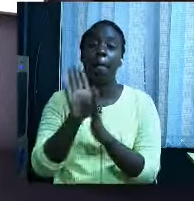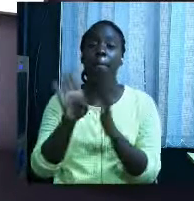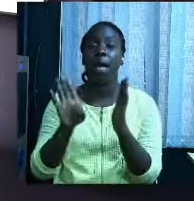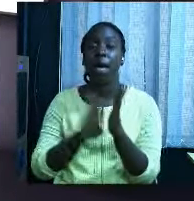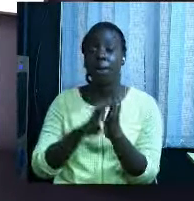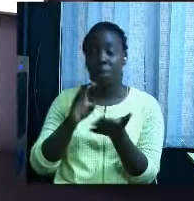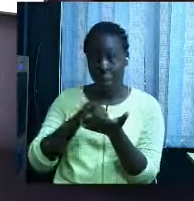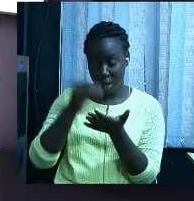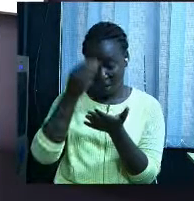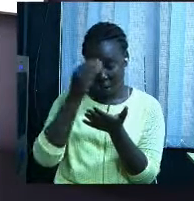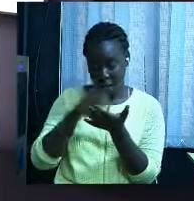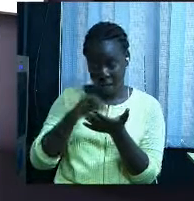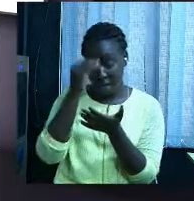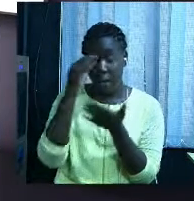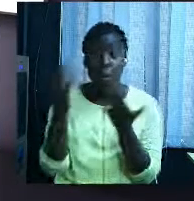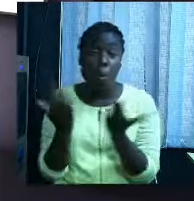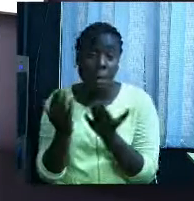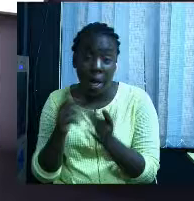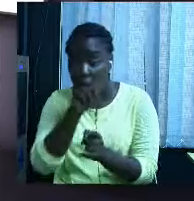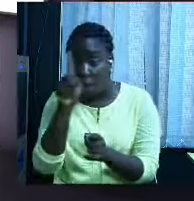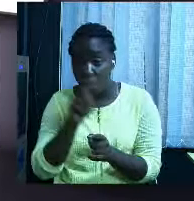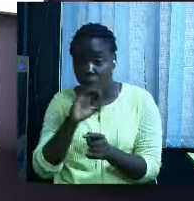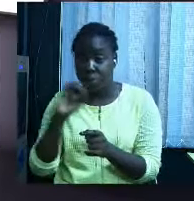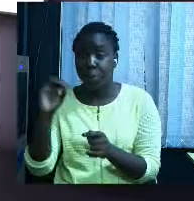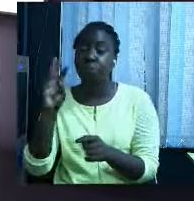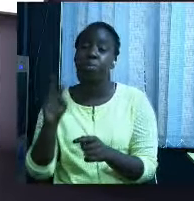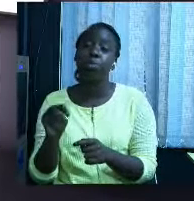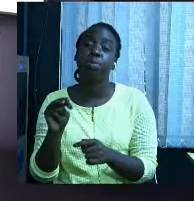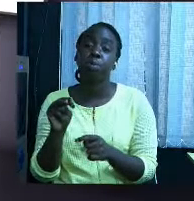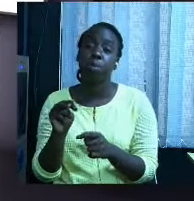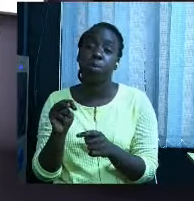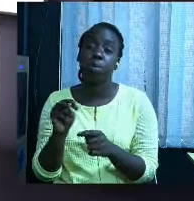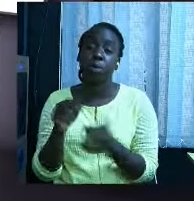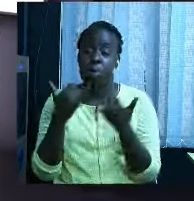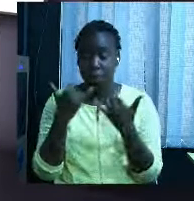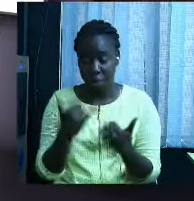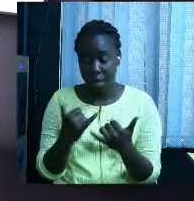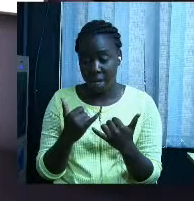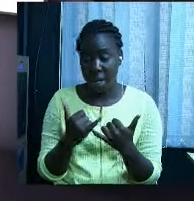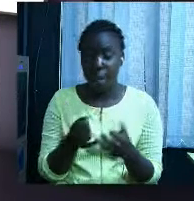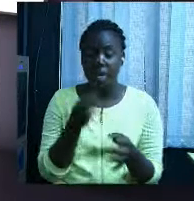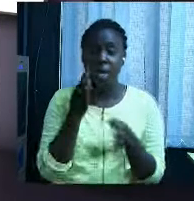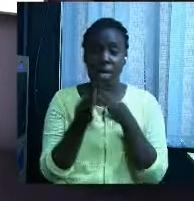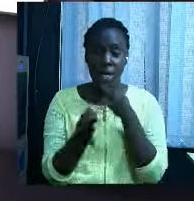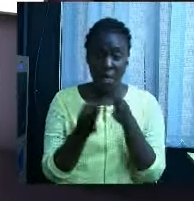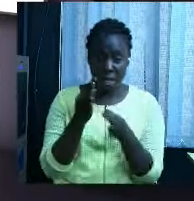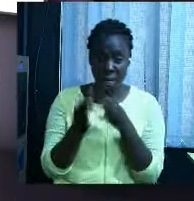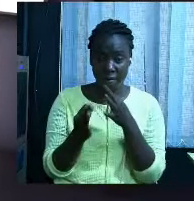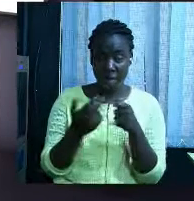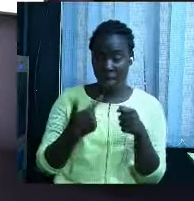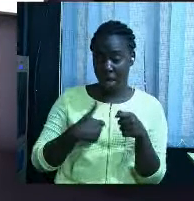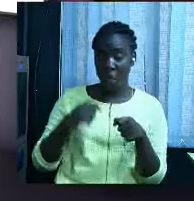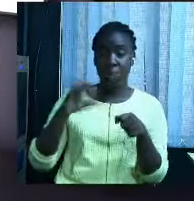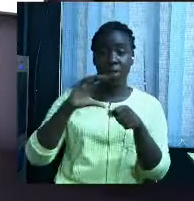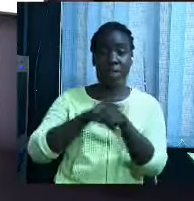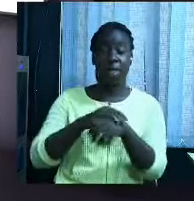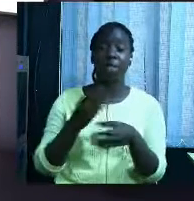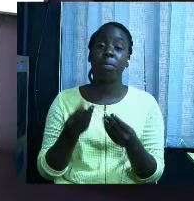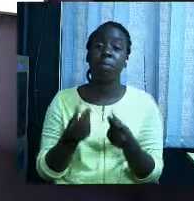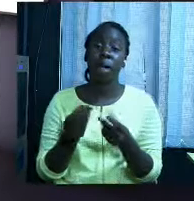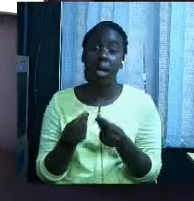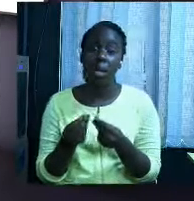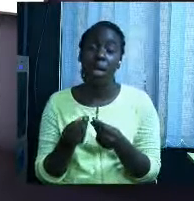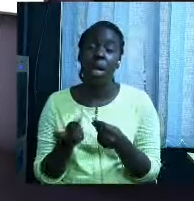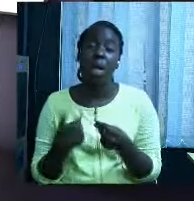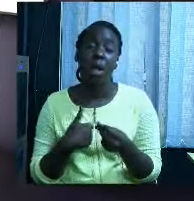So now I have become a consultant. If I was making money, I would be a millionaire right